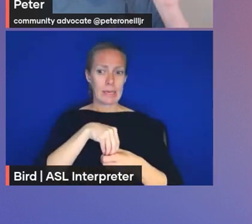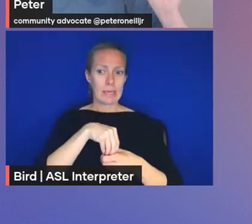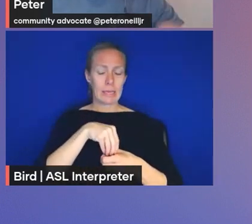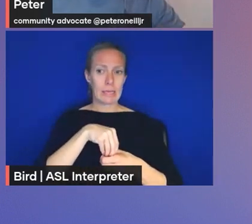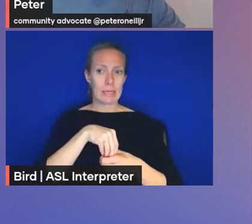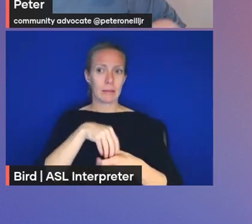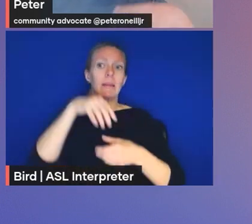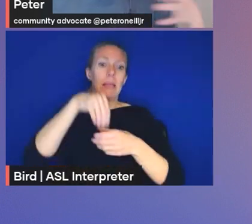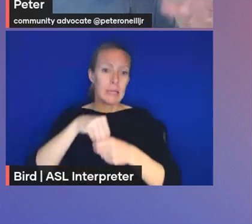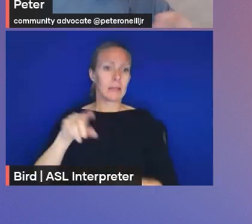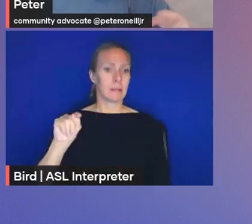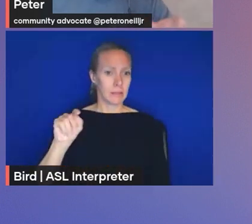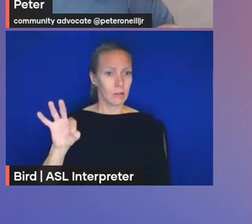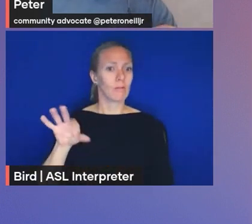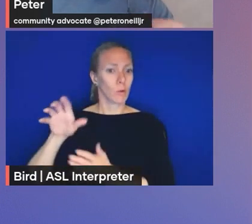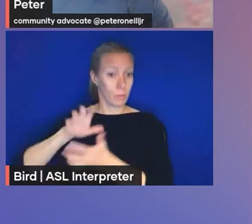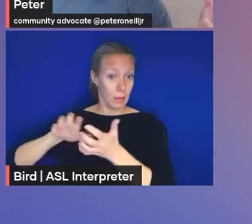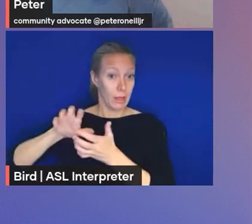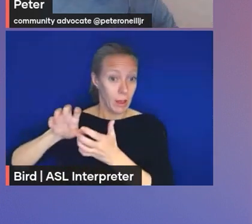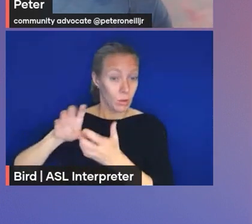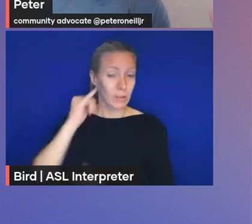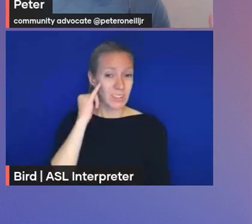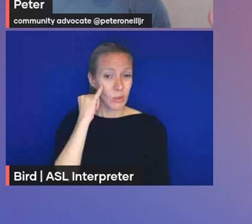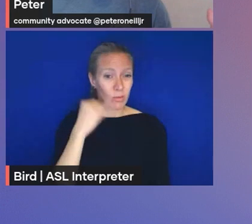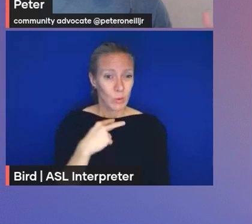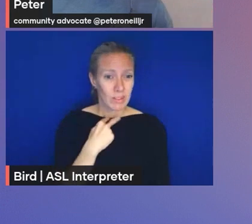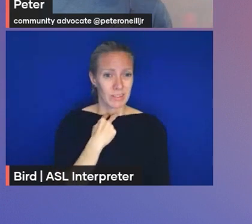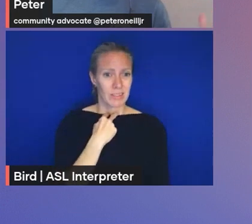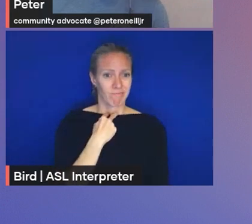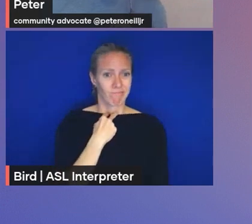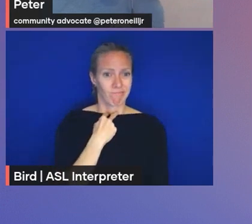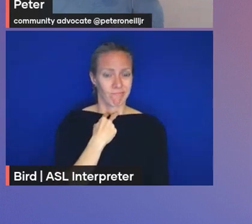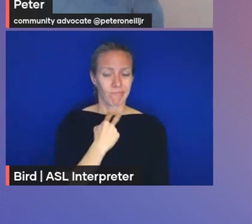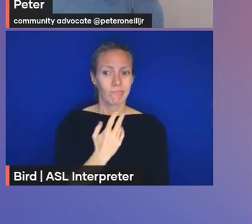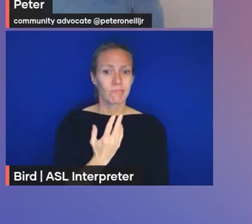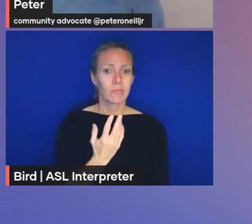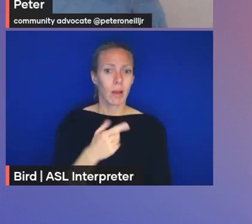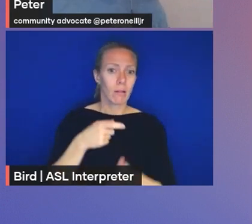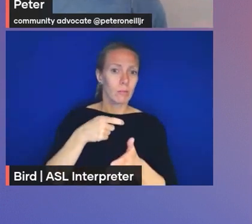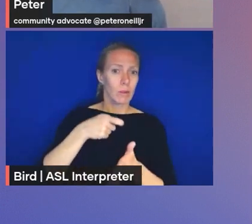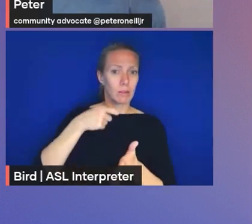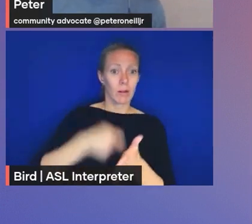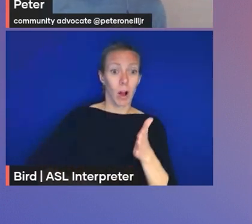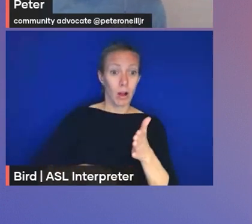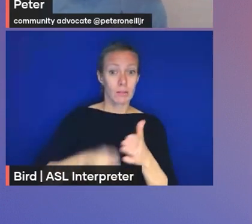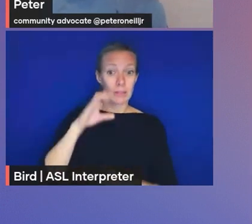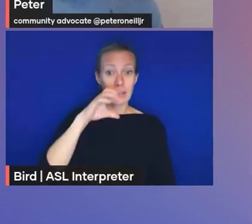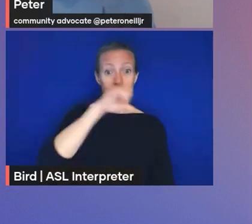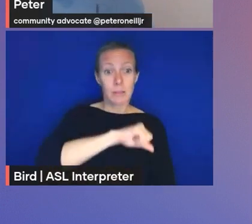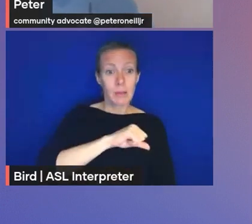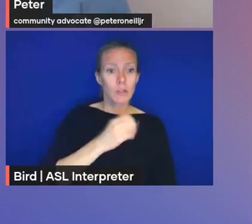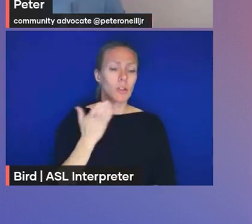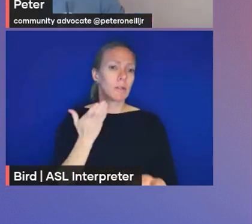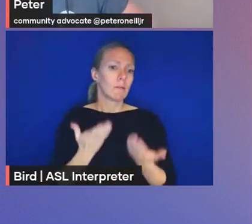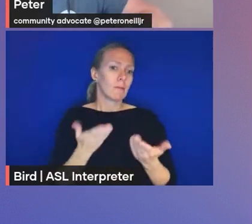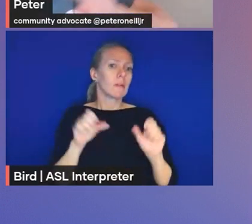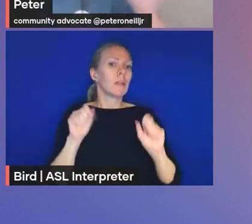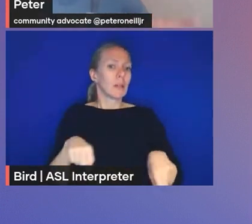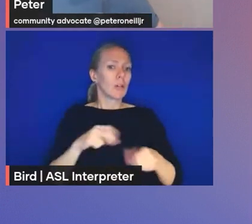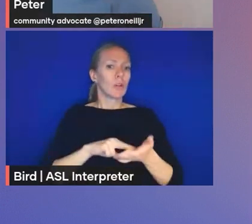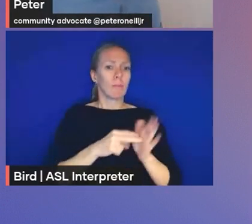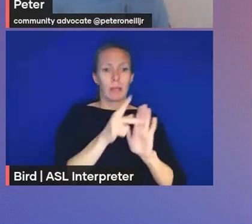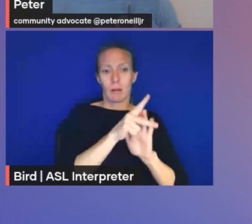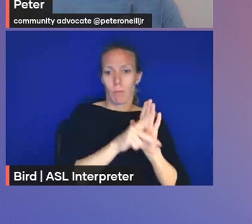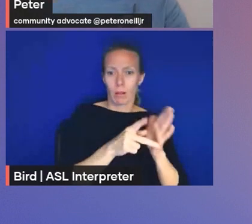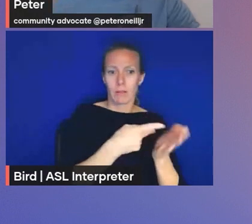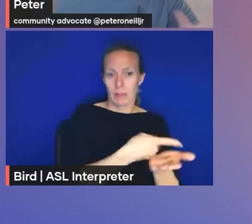Terraform Cloud. And so if you get stuck on cloud or cost estimation, that could mean that a policy failed, and it's not exactly clear. But going